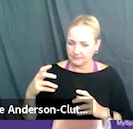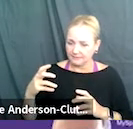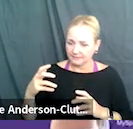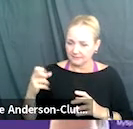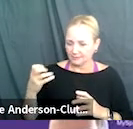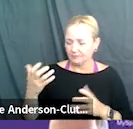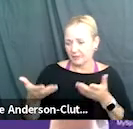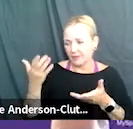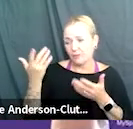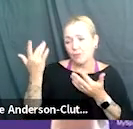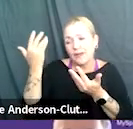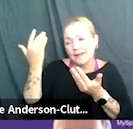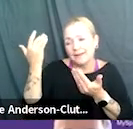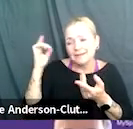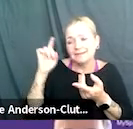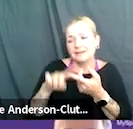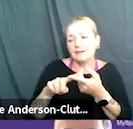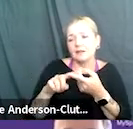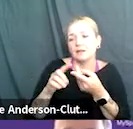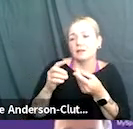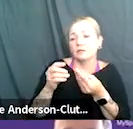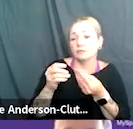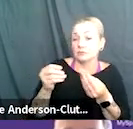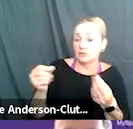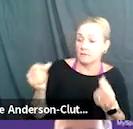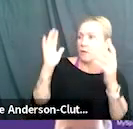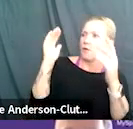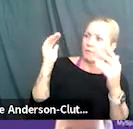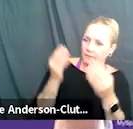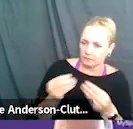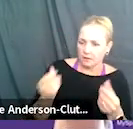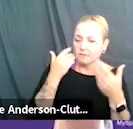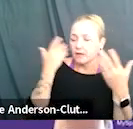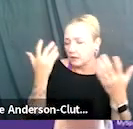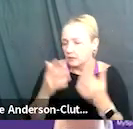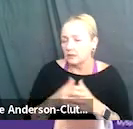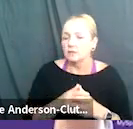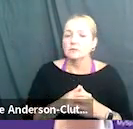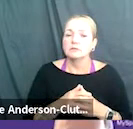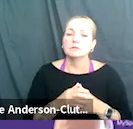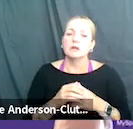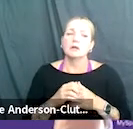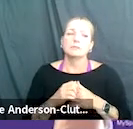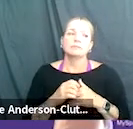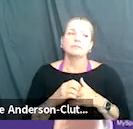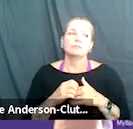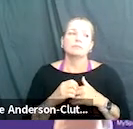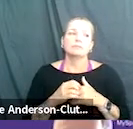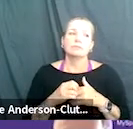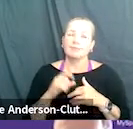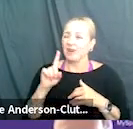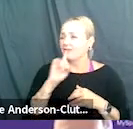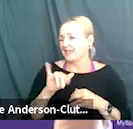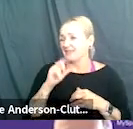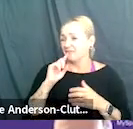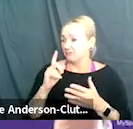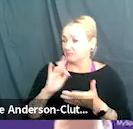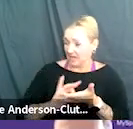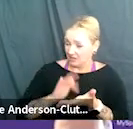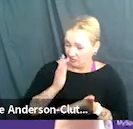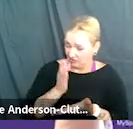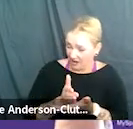helping him, then that's fine. But if it is helping him, we really want to take that risk and go backwards potentially with